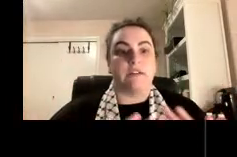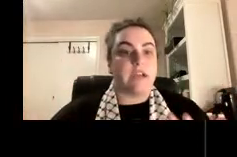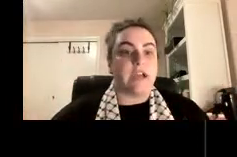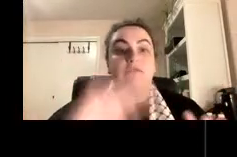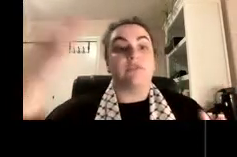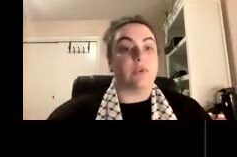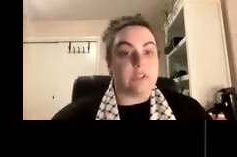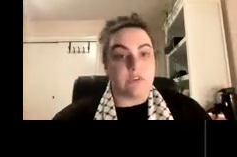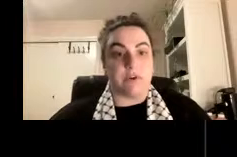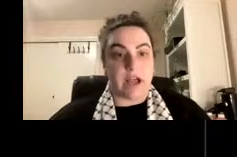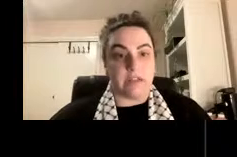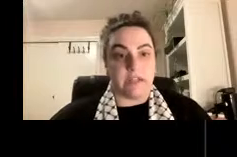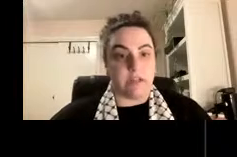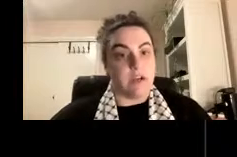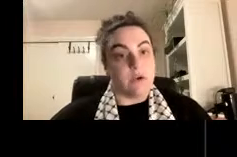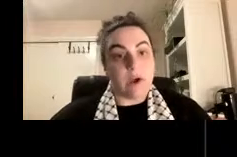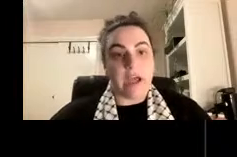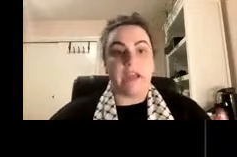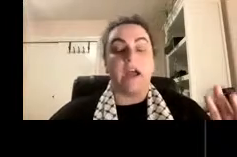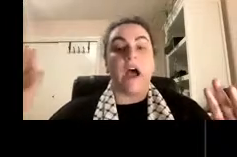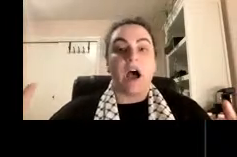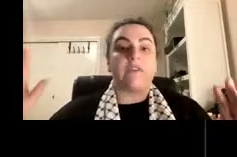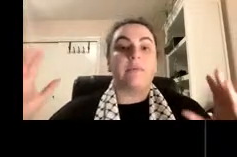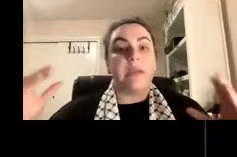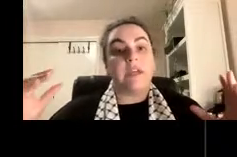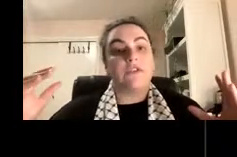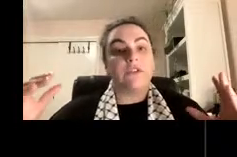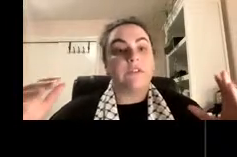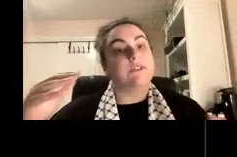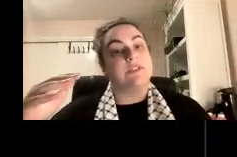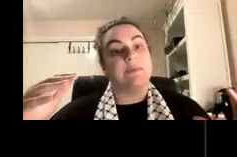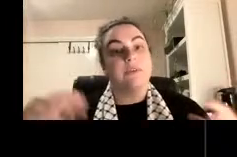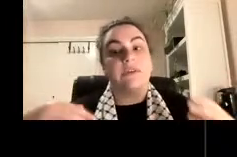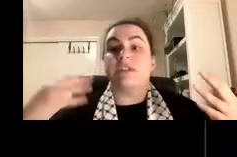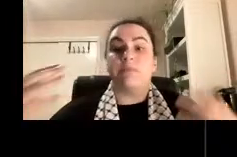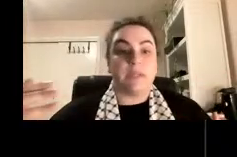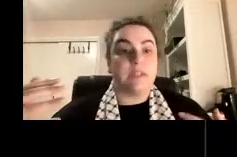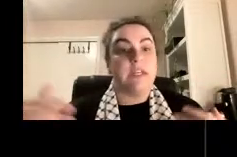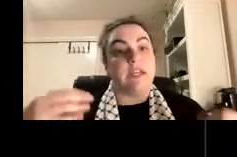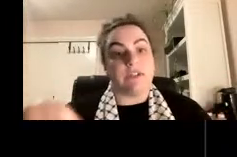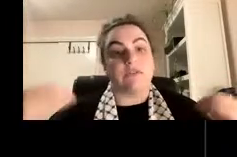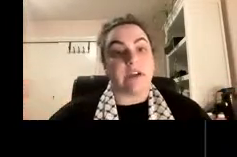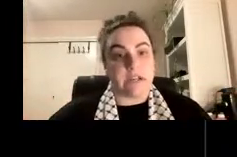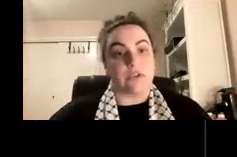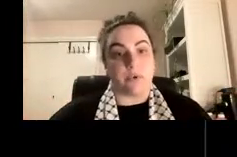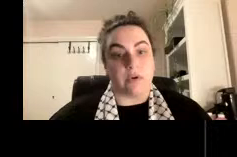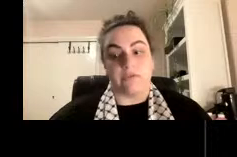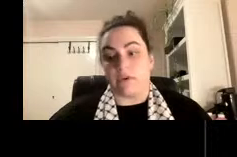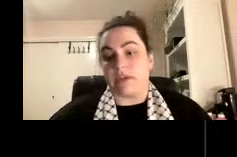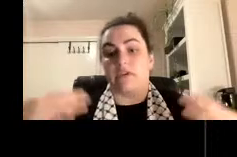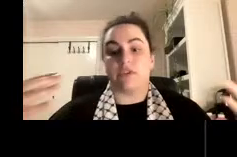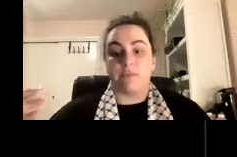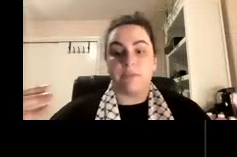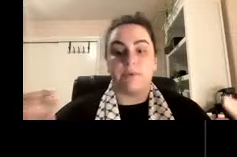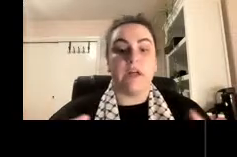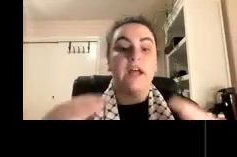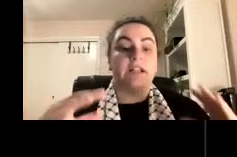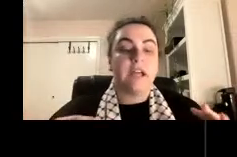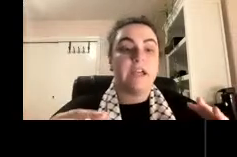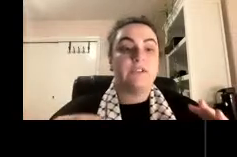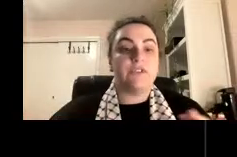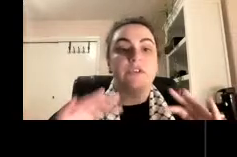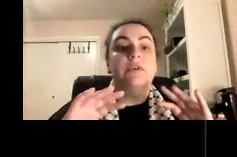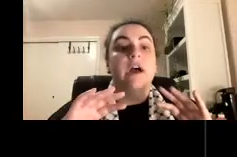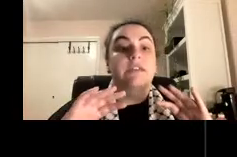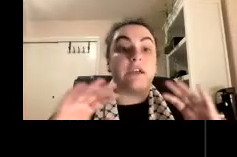very kind of divorced from reality way of making sure that there's some sort of stability in your financial portfolio. So people